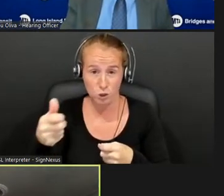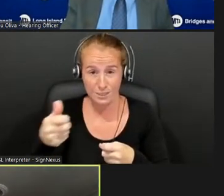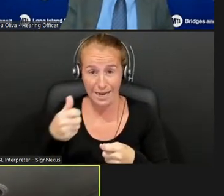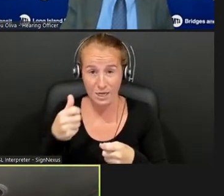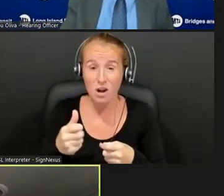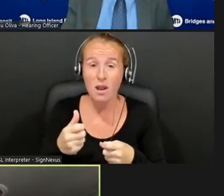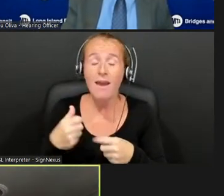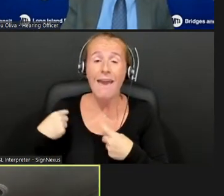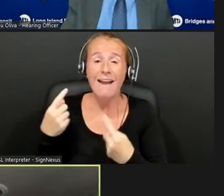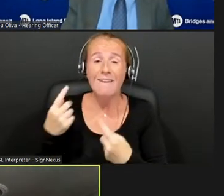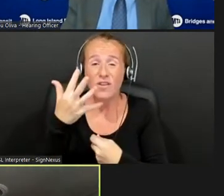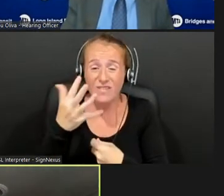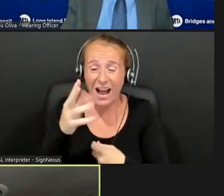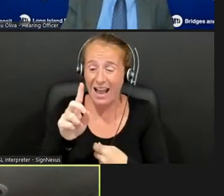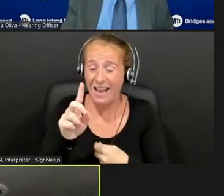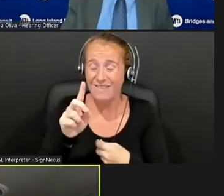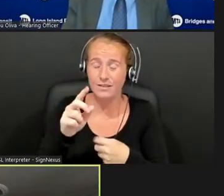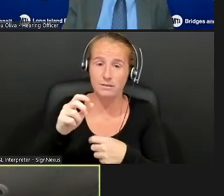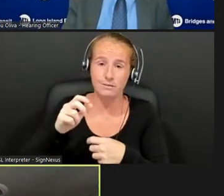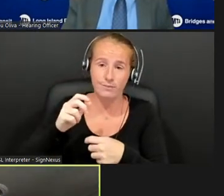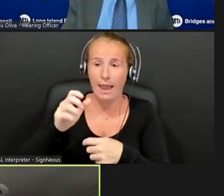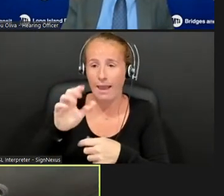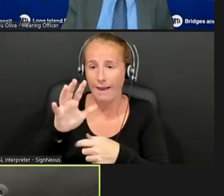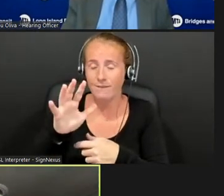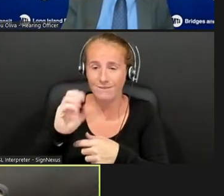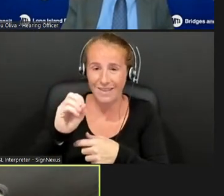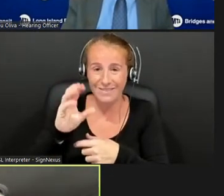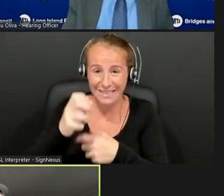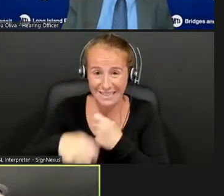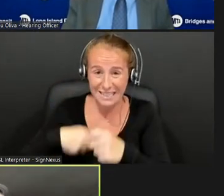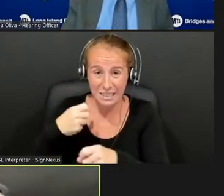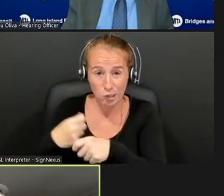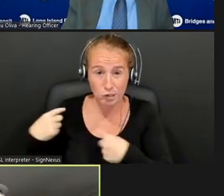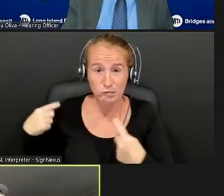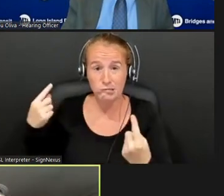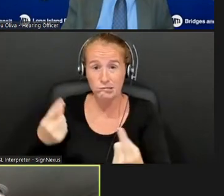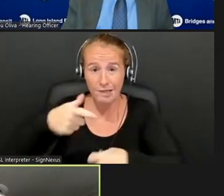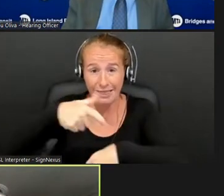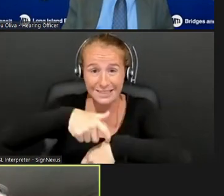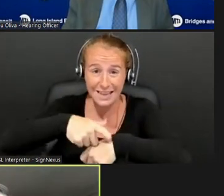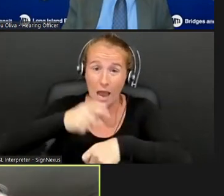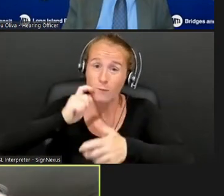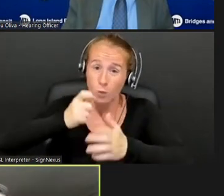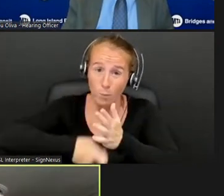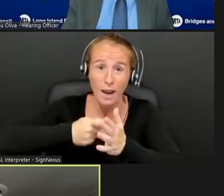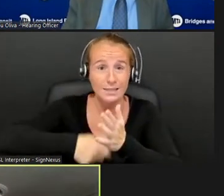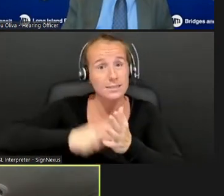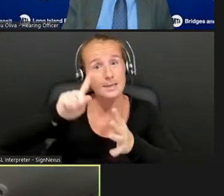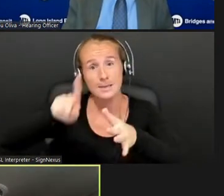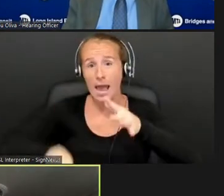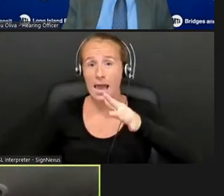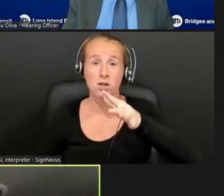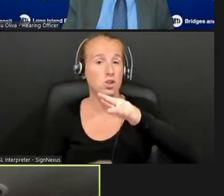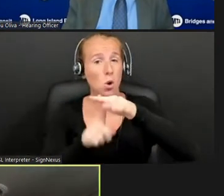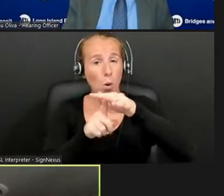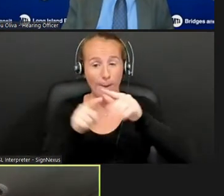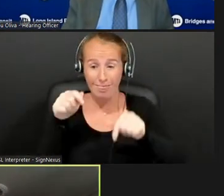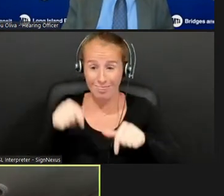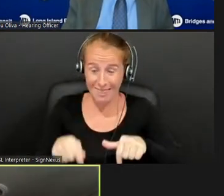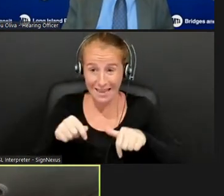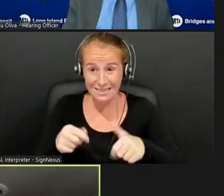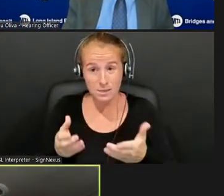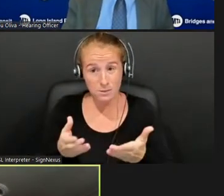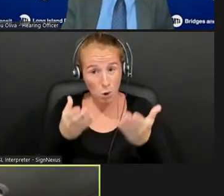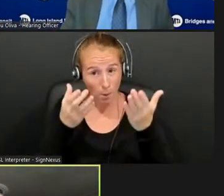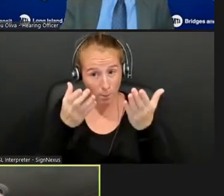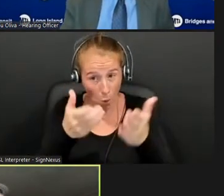debate and in an era of increasing climate disruption the time for congestion pricing has arrived the proposed congestion pricing program